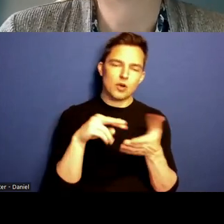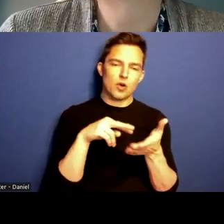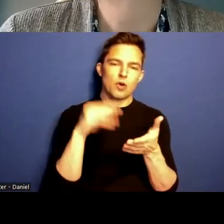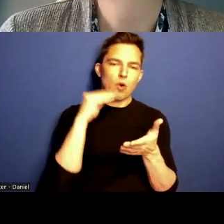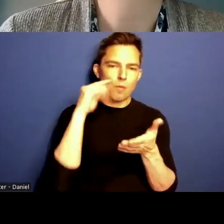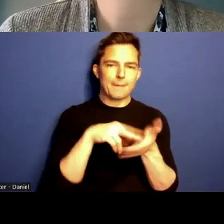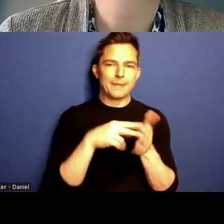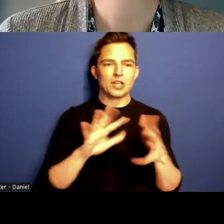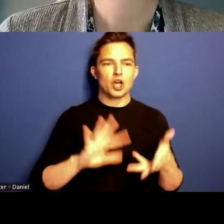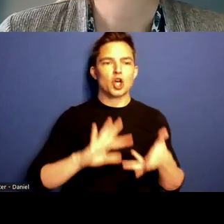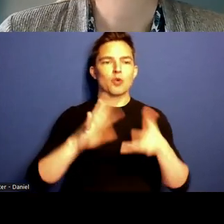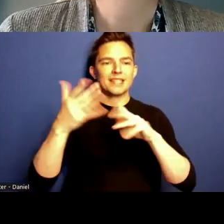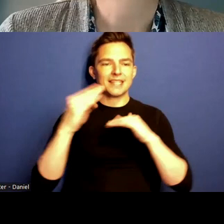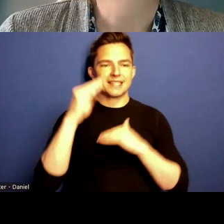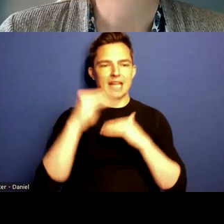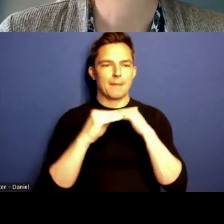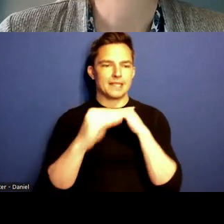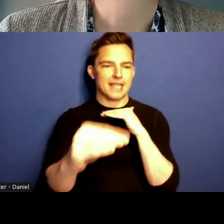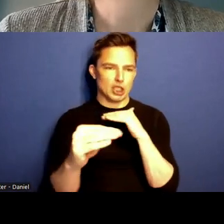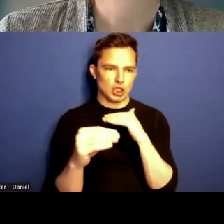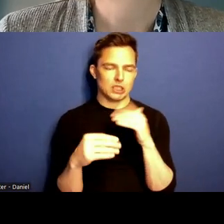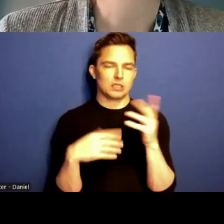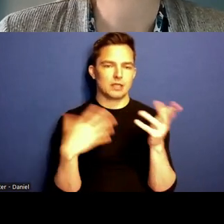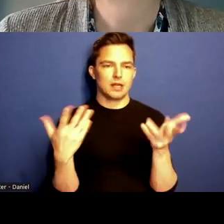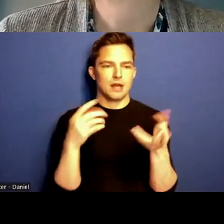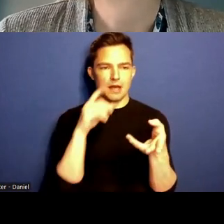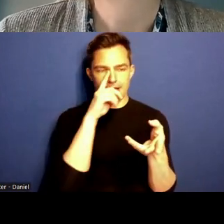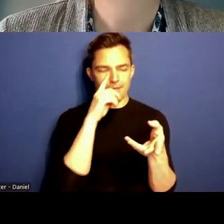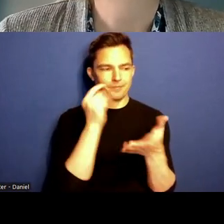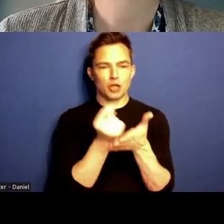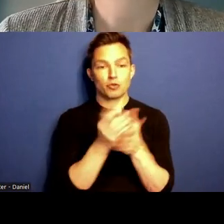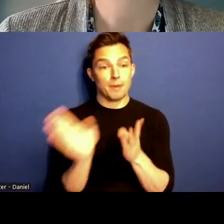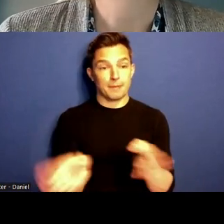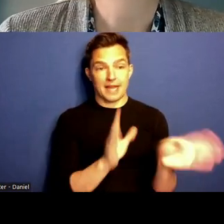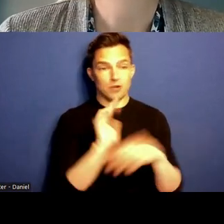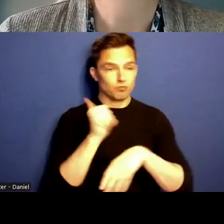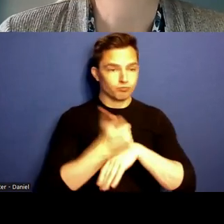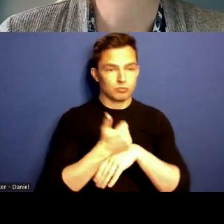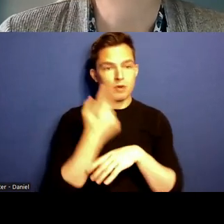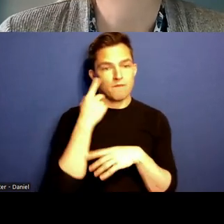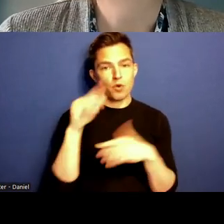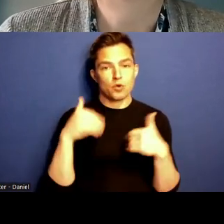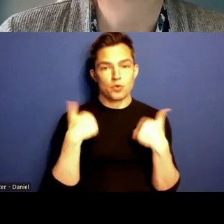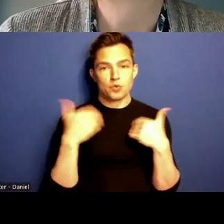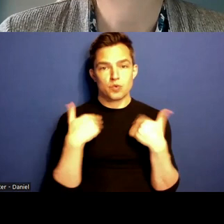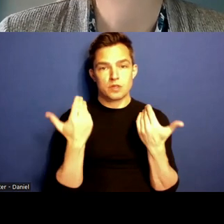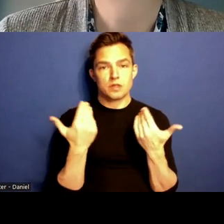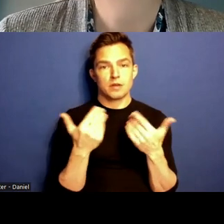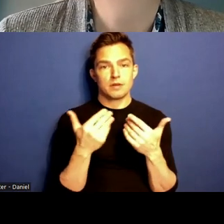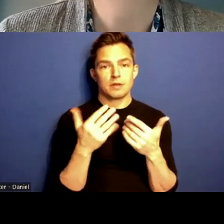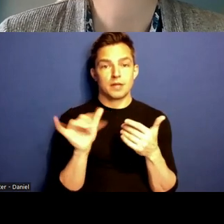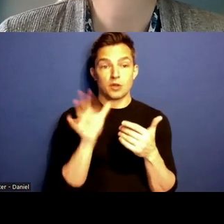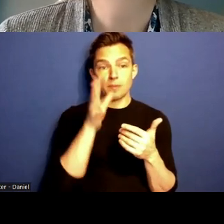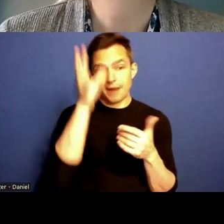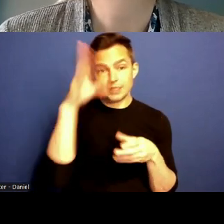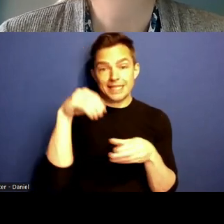crisis stabilization. I mean a treatment plan for youth and parents in their